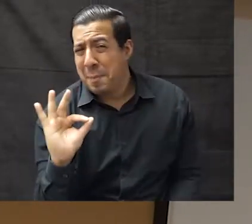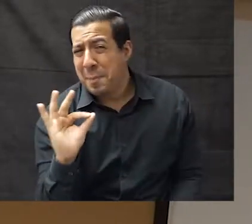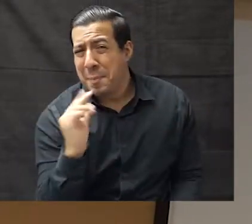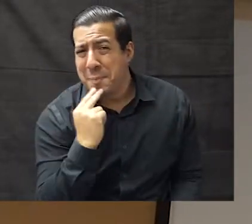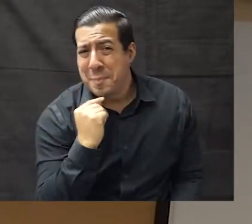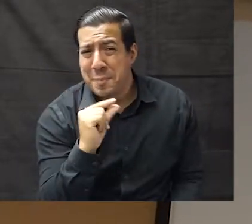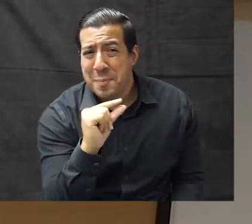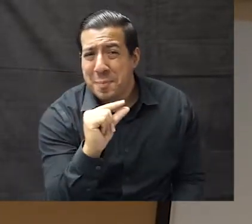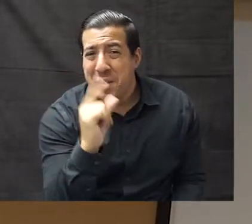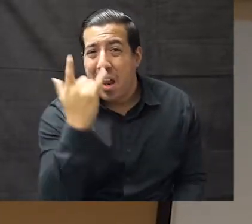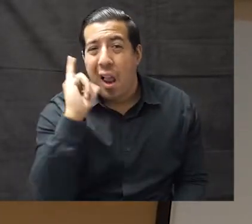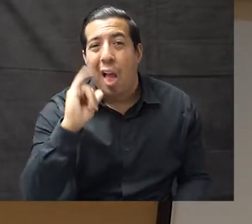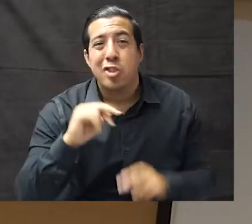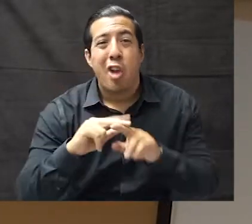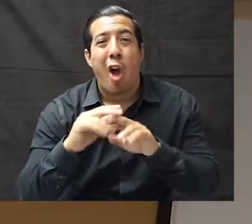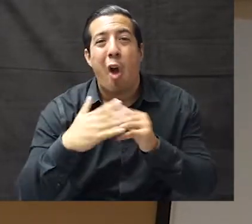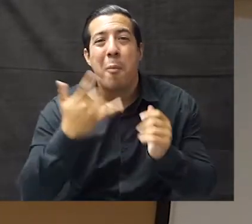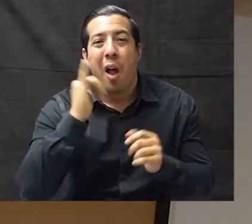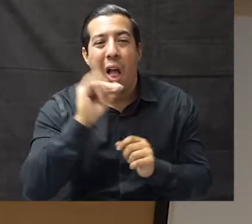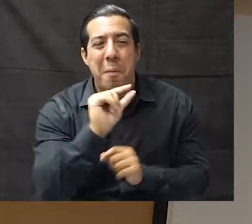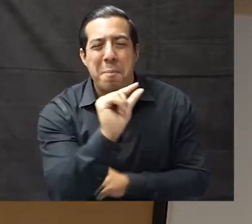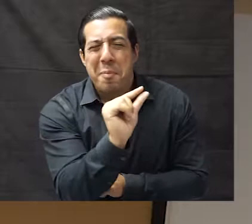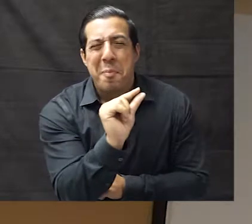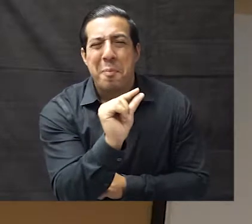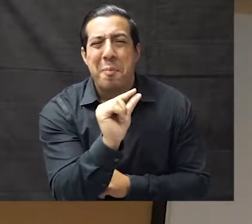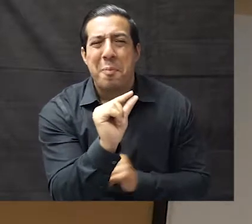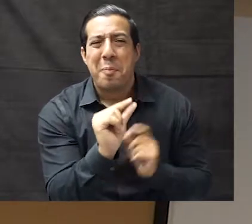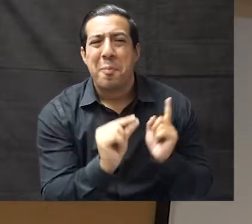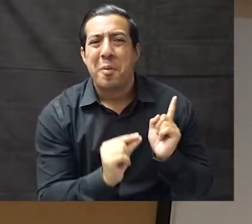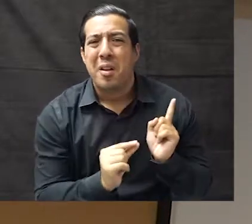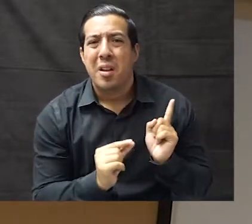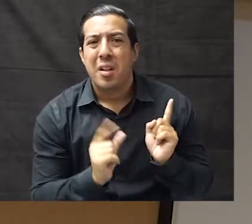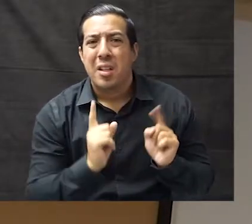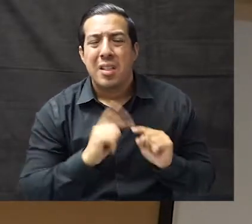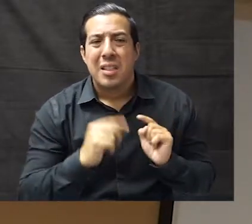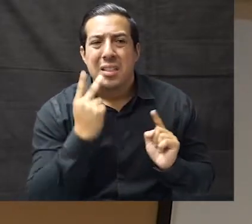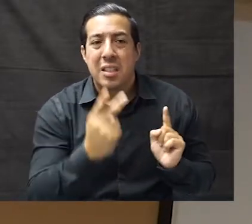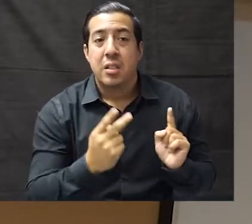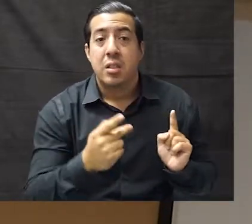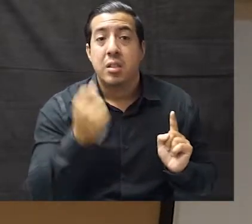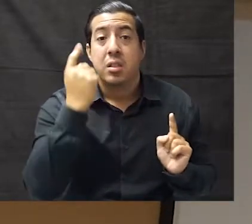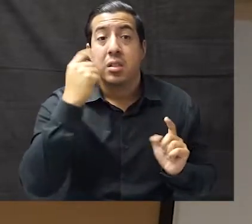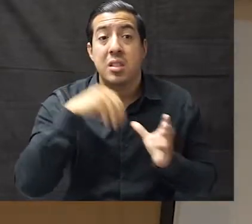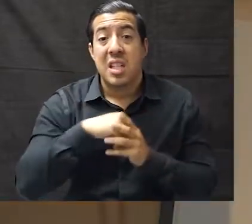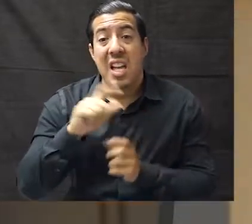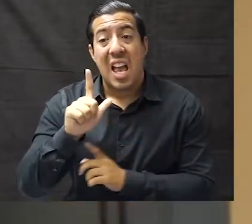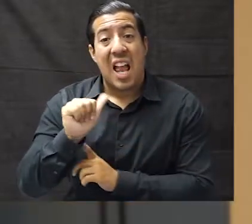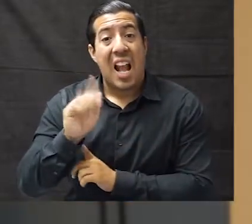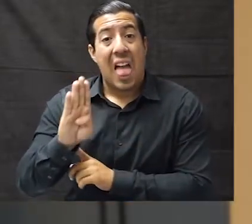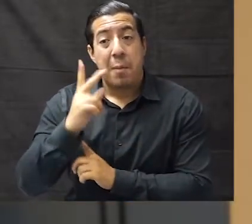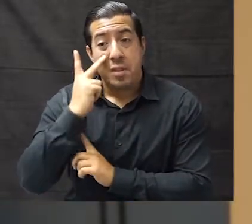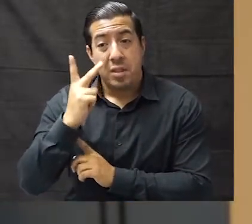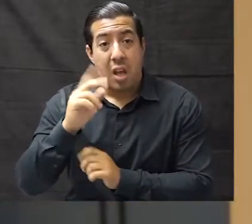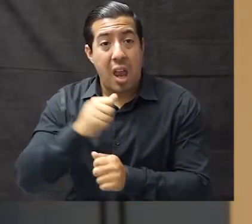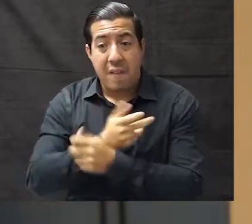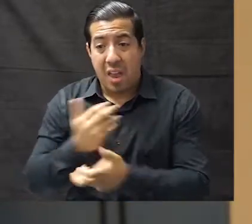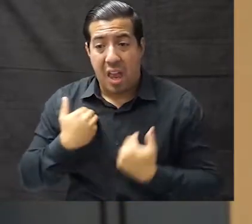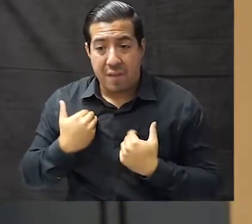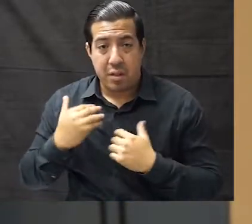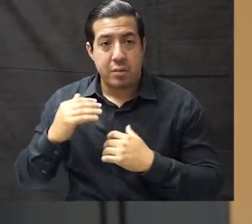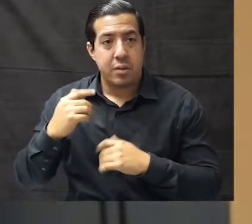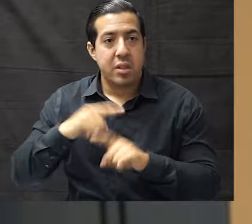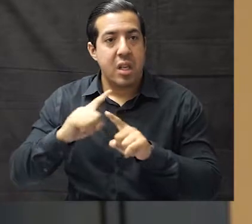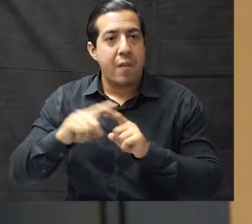without sticking himself on all of those syringes. Those are heroin, could be all kinds of stuff in there. But what we starting to see a lot, oh yeah,